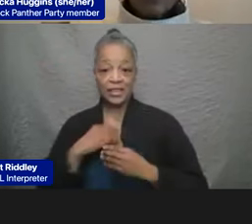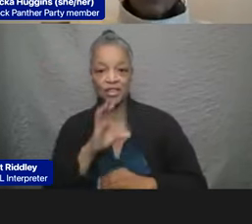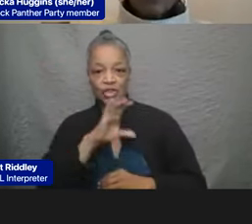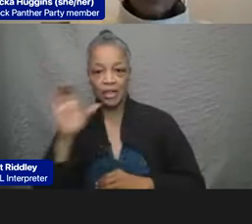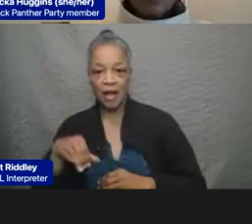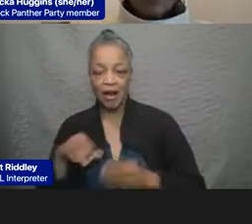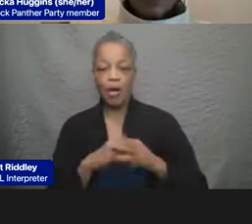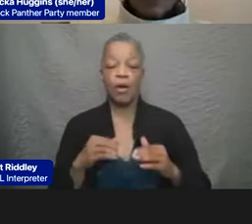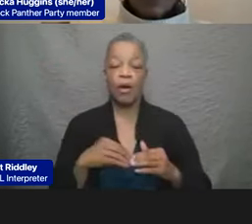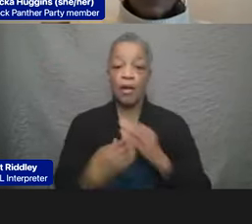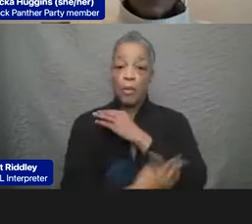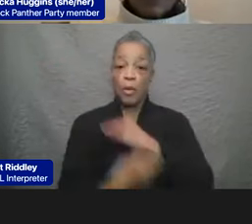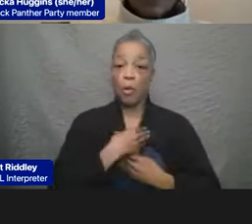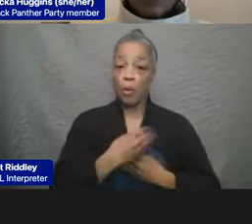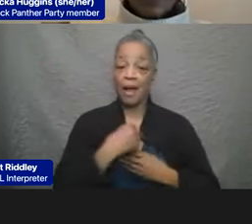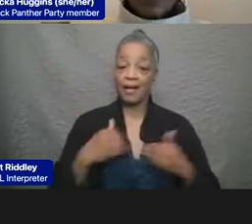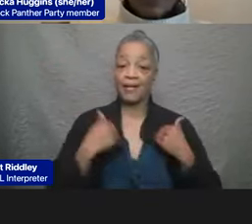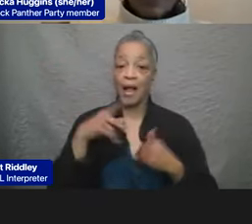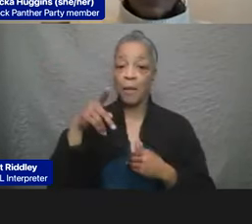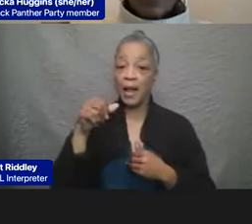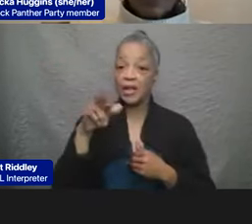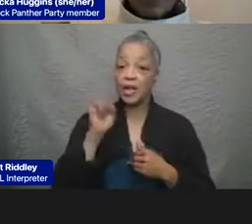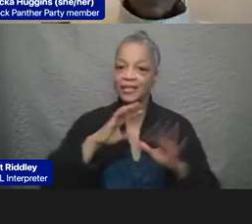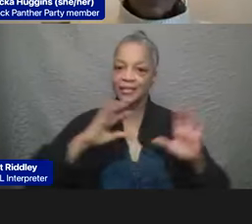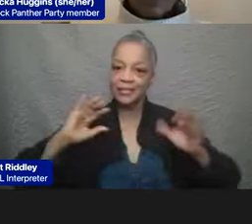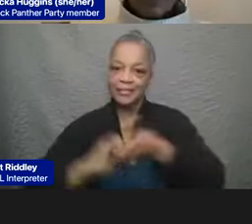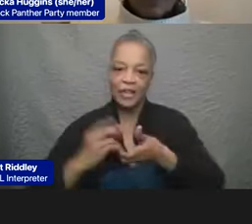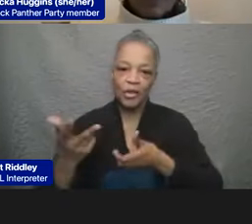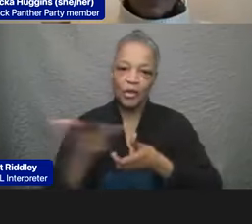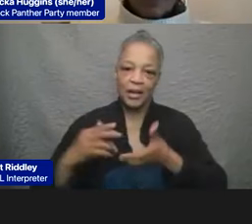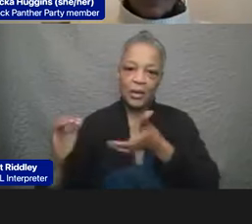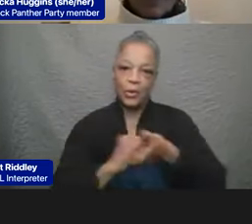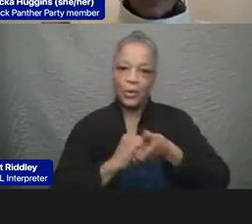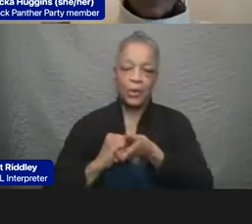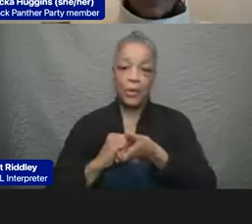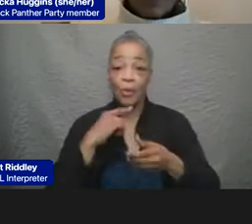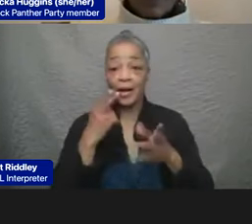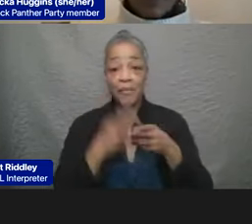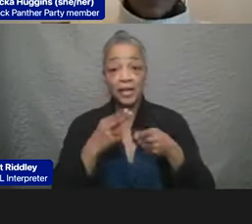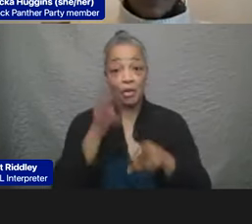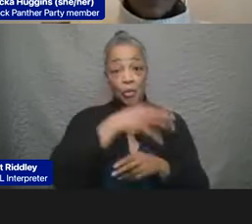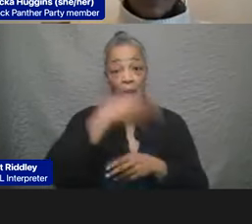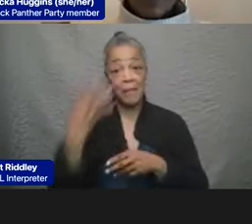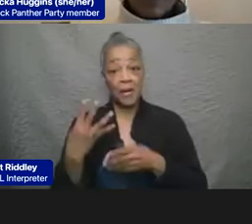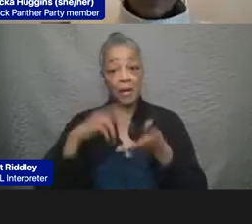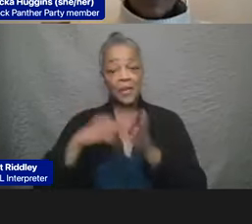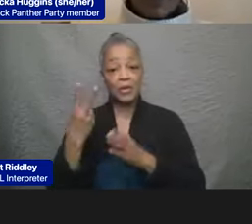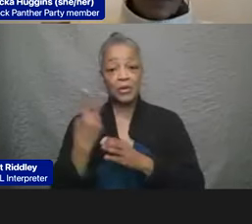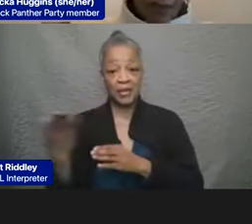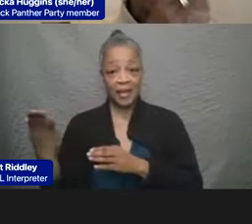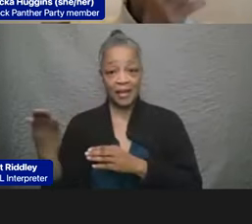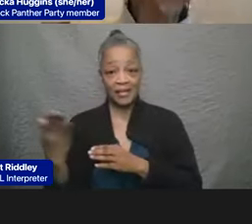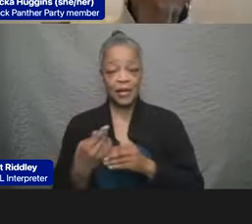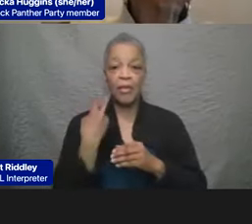poor white young patriots coming together. So when I use the term Rainbow Coalition, I kind of mean two things. One is the Big